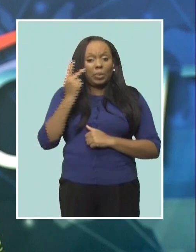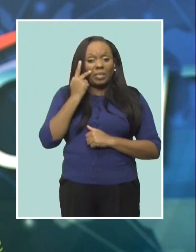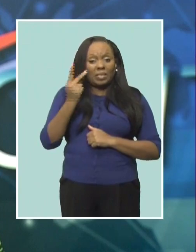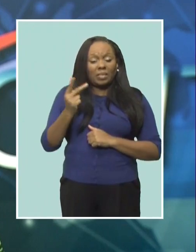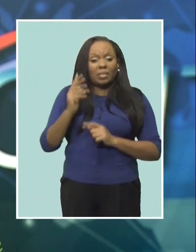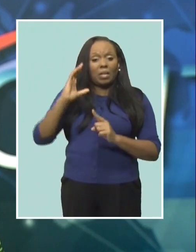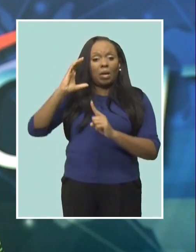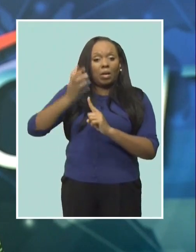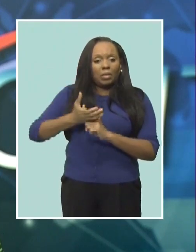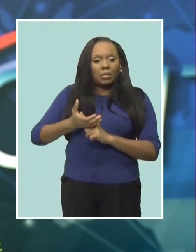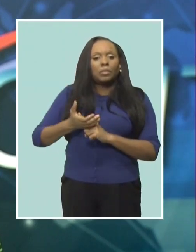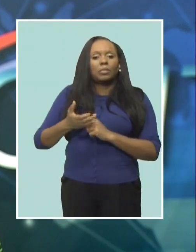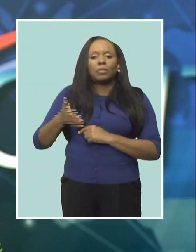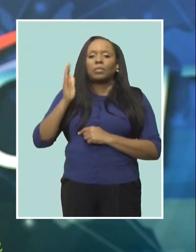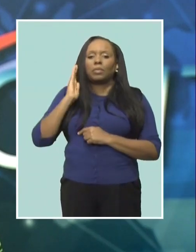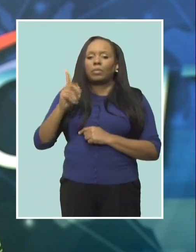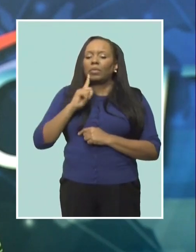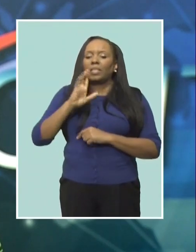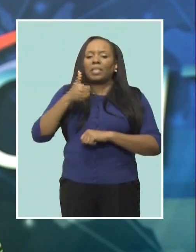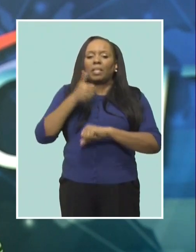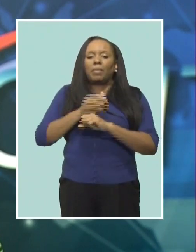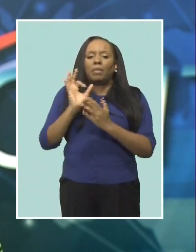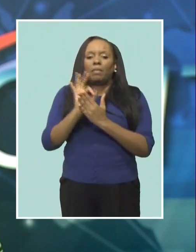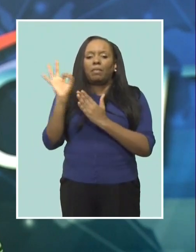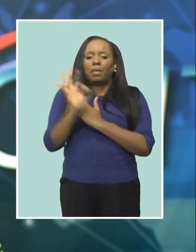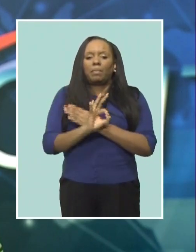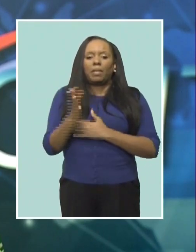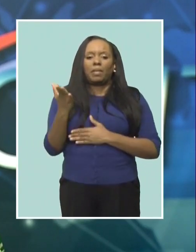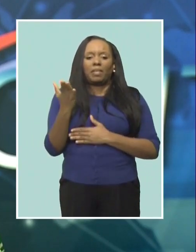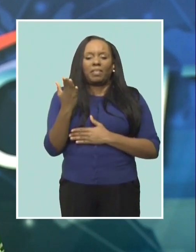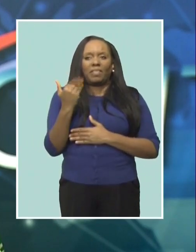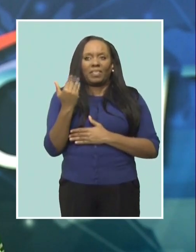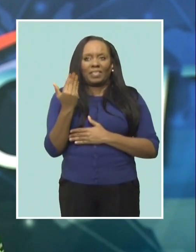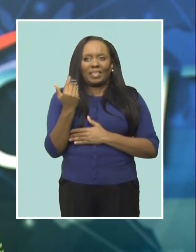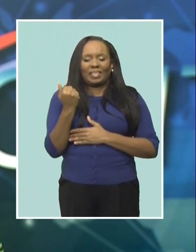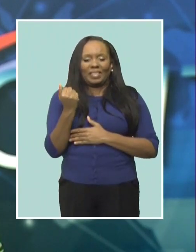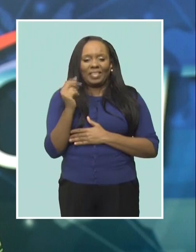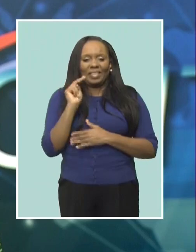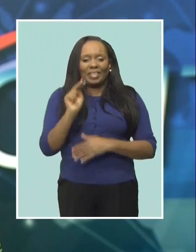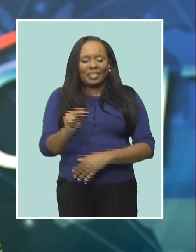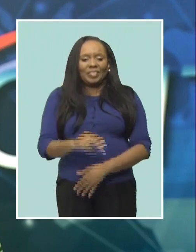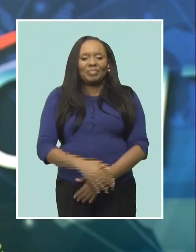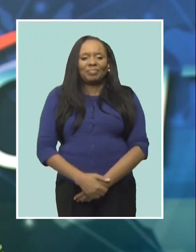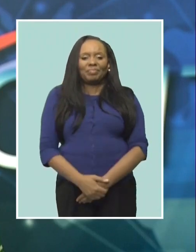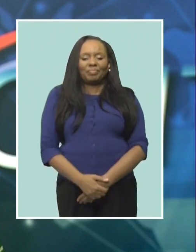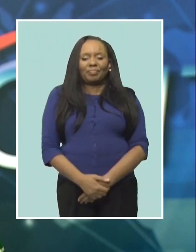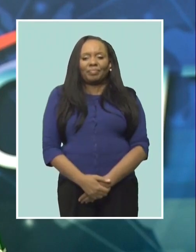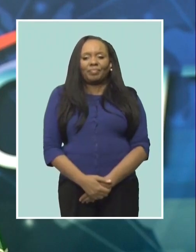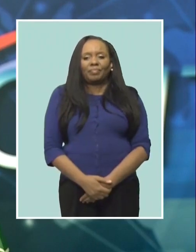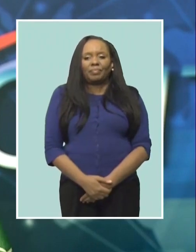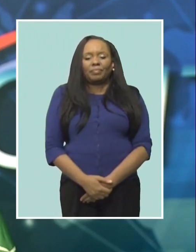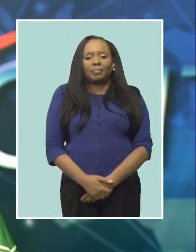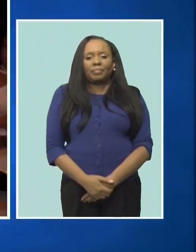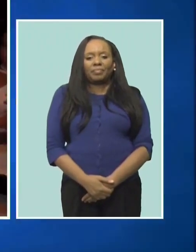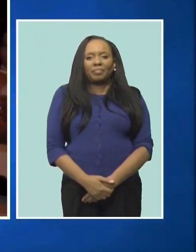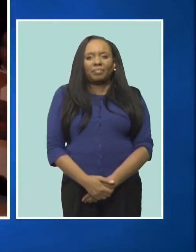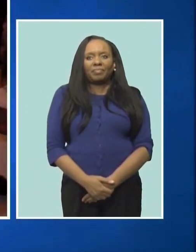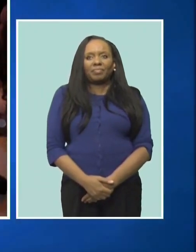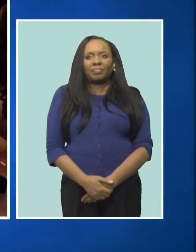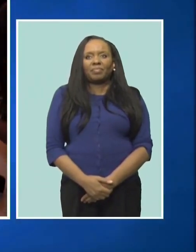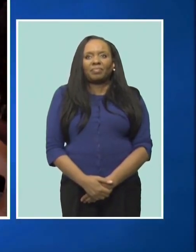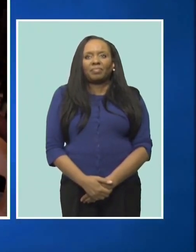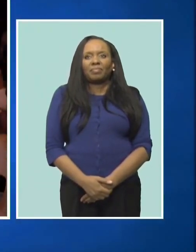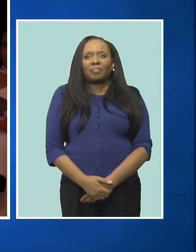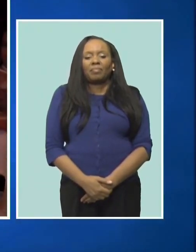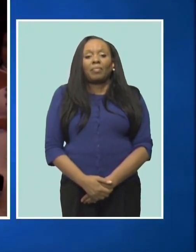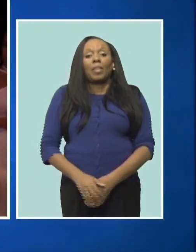a sneak peek at the costumes set to launch on February 15th. Rachel Agard has that report. Minister in